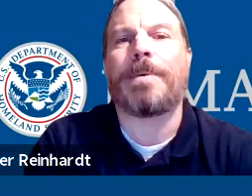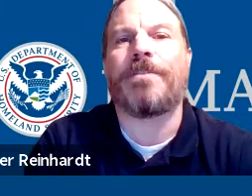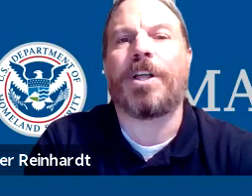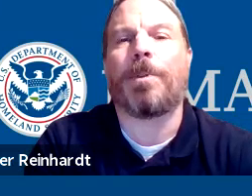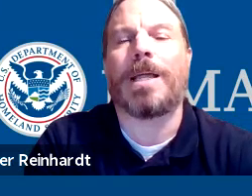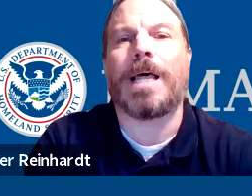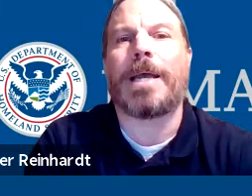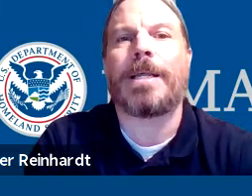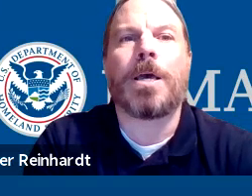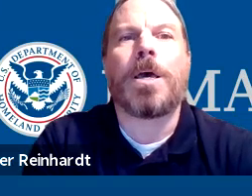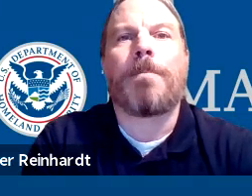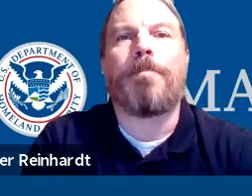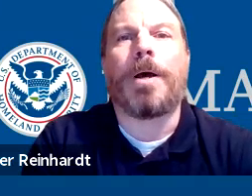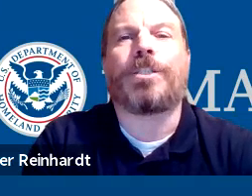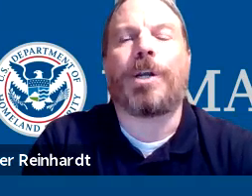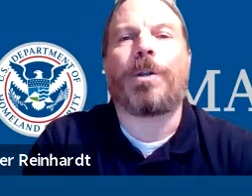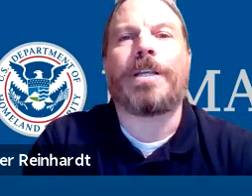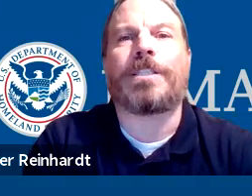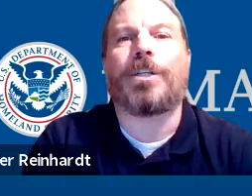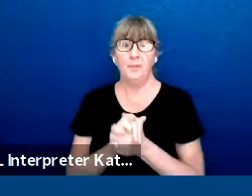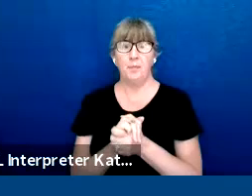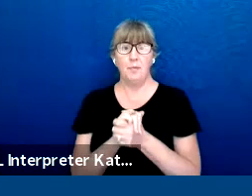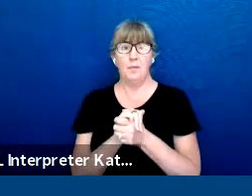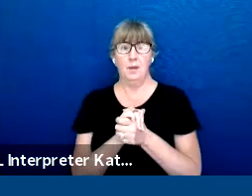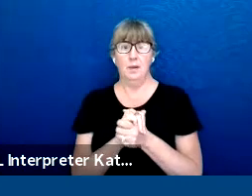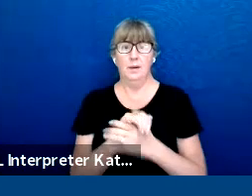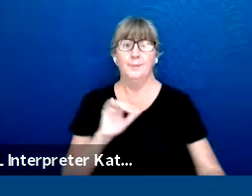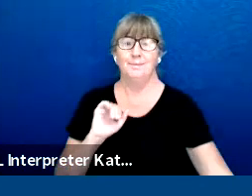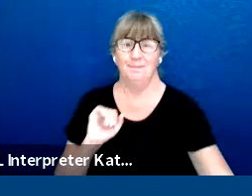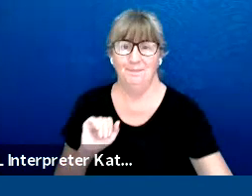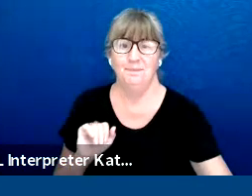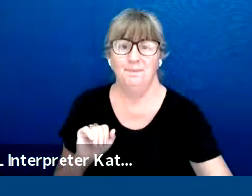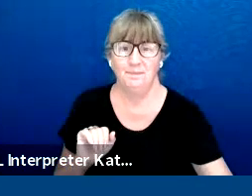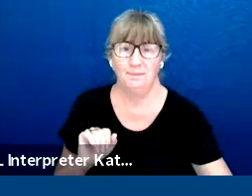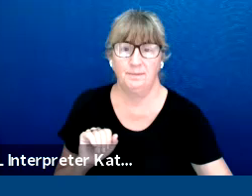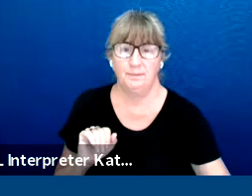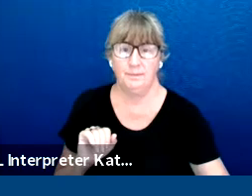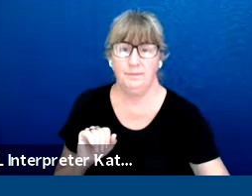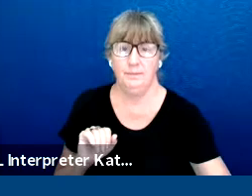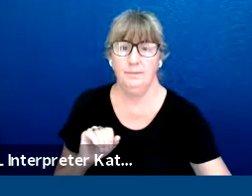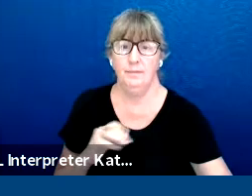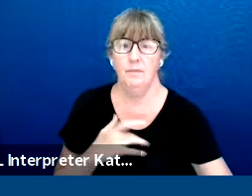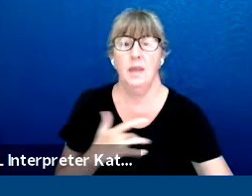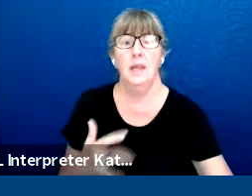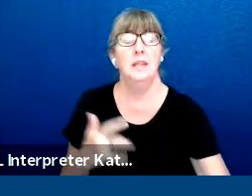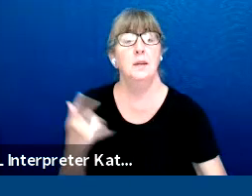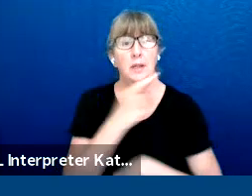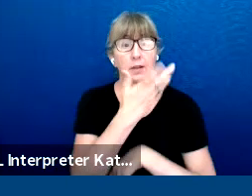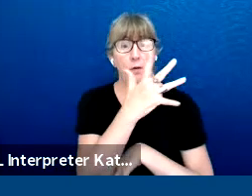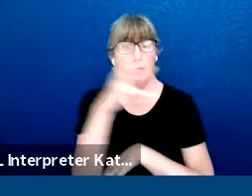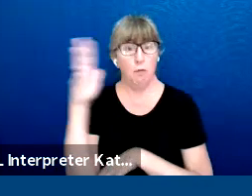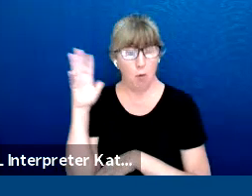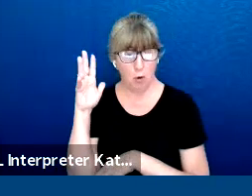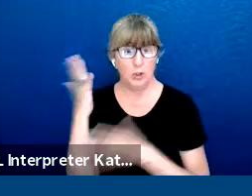information may not be available online. But generally, it's the U.S. Forest Service that does these reports. So if you Google